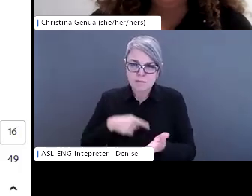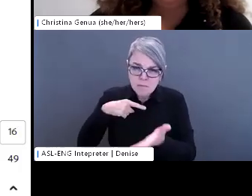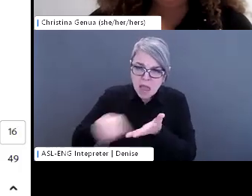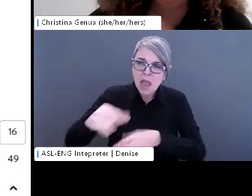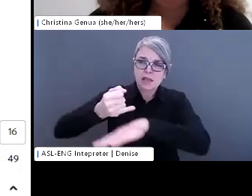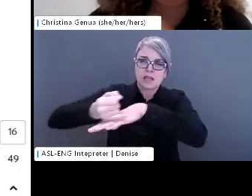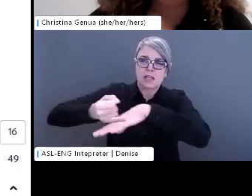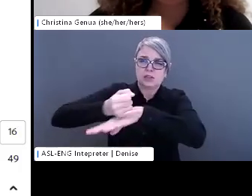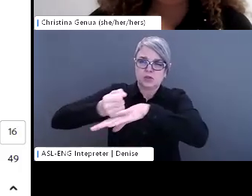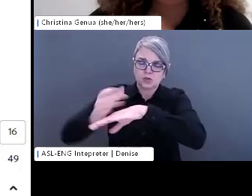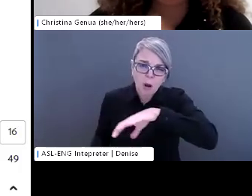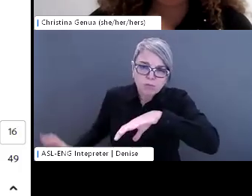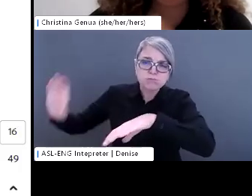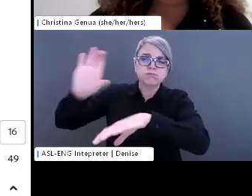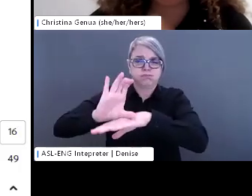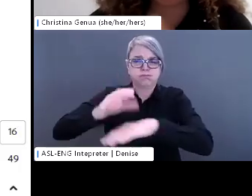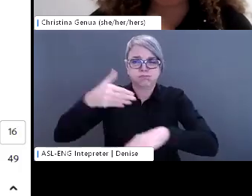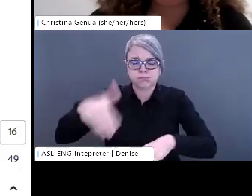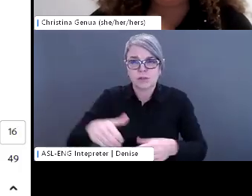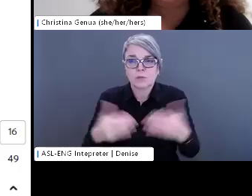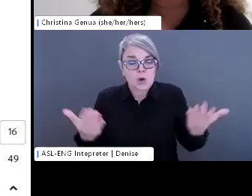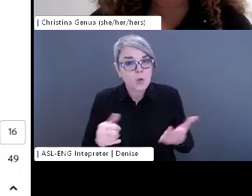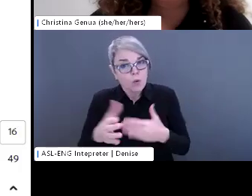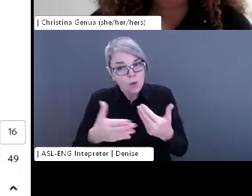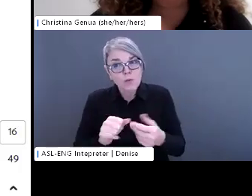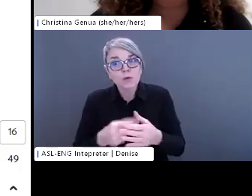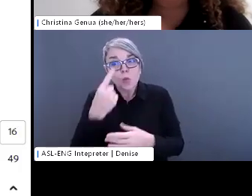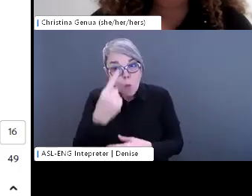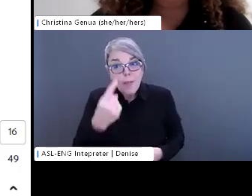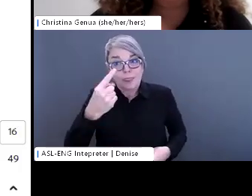bank, um, even though they don't have a bank account there.